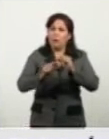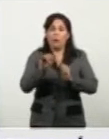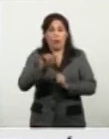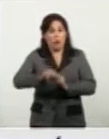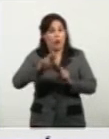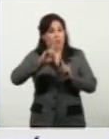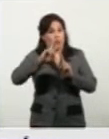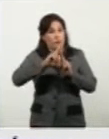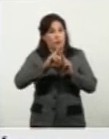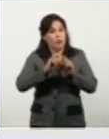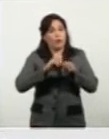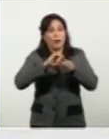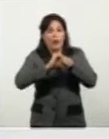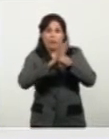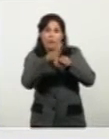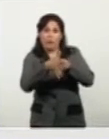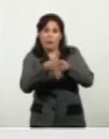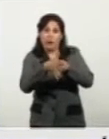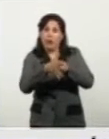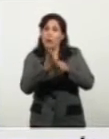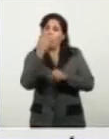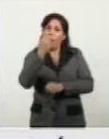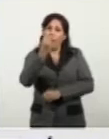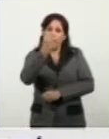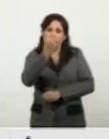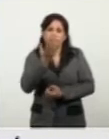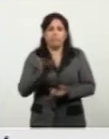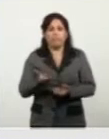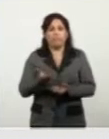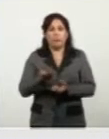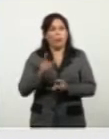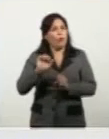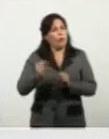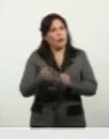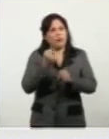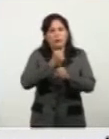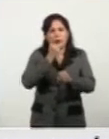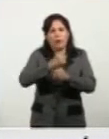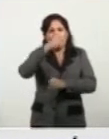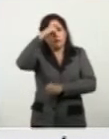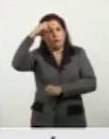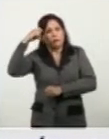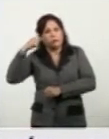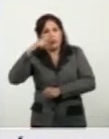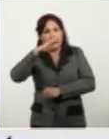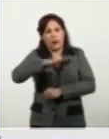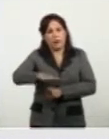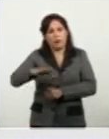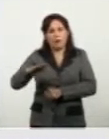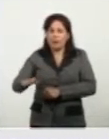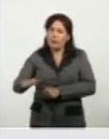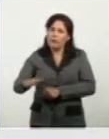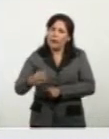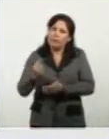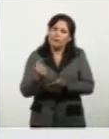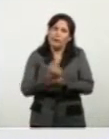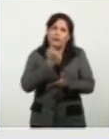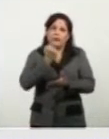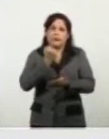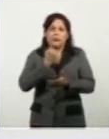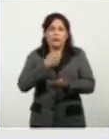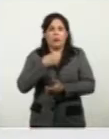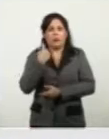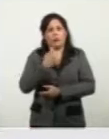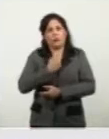this morning on Cuban television, do not have food. And really, it is an image that has nothing to do with